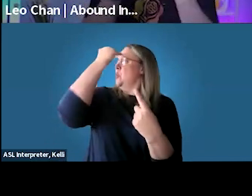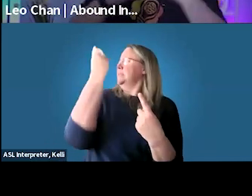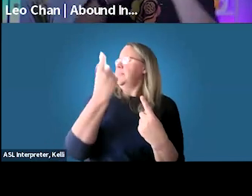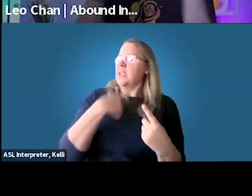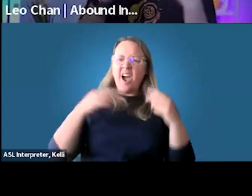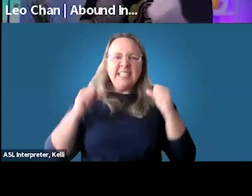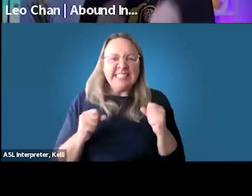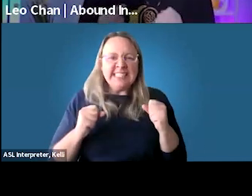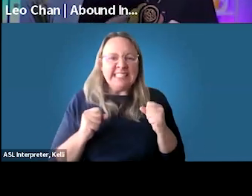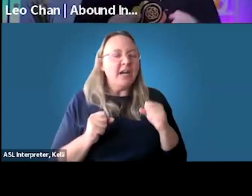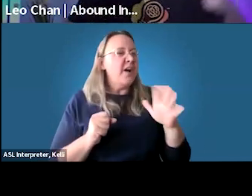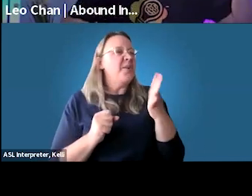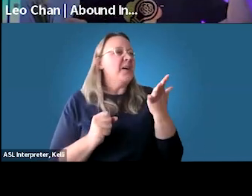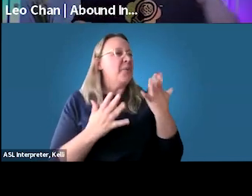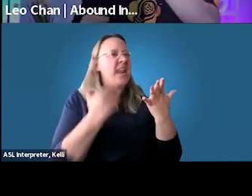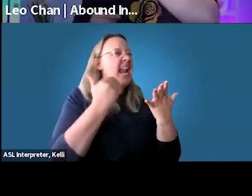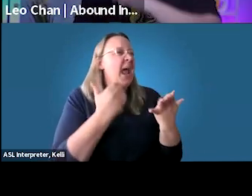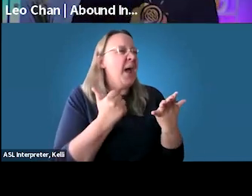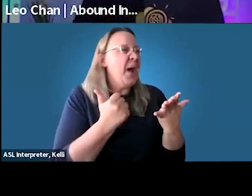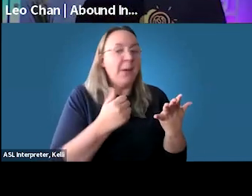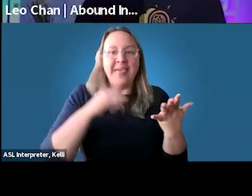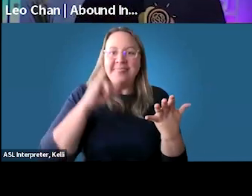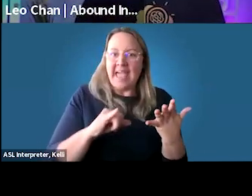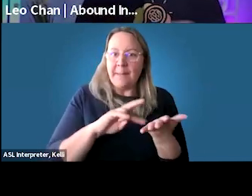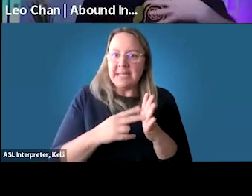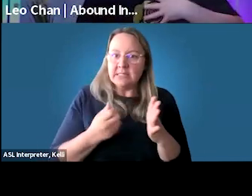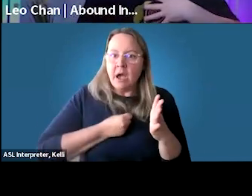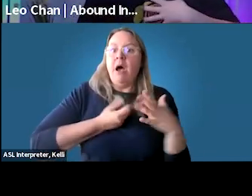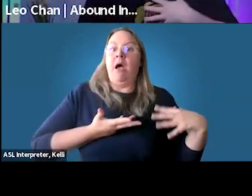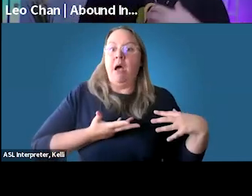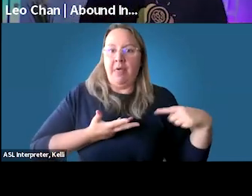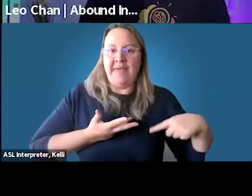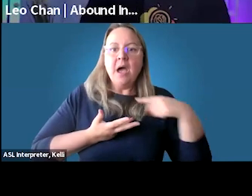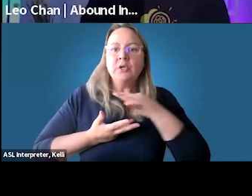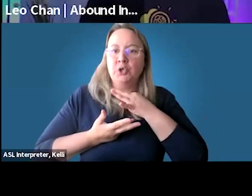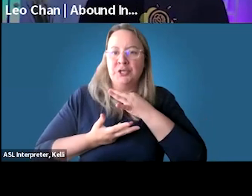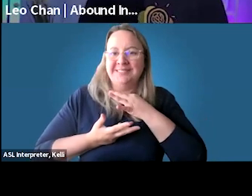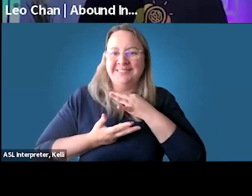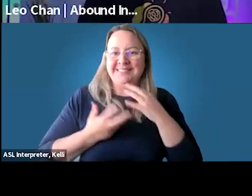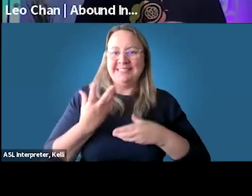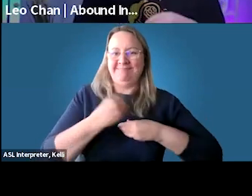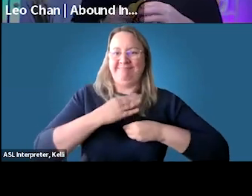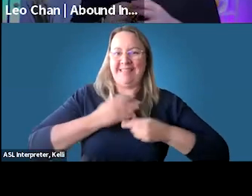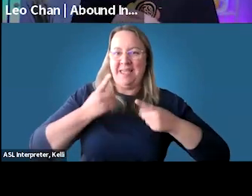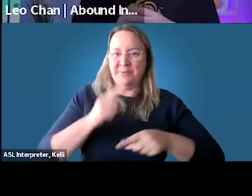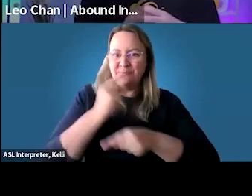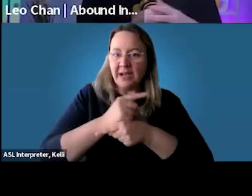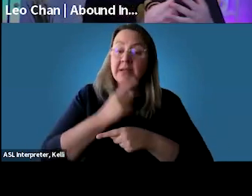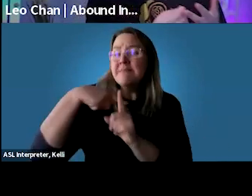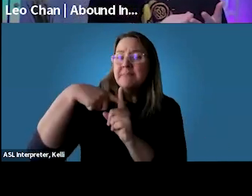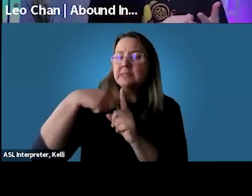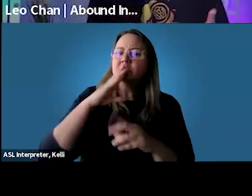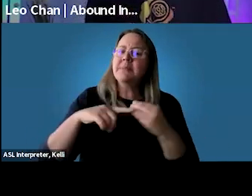you're like, oh man, I want to know this. That is you expressing curiosity. It has to come from within. It's